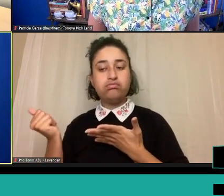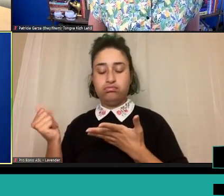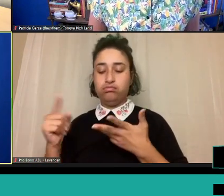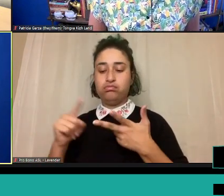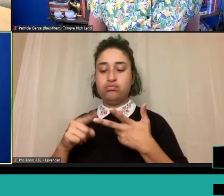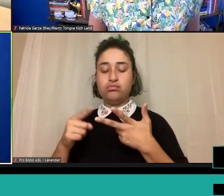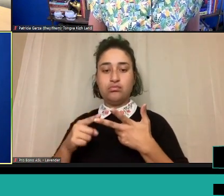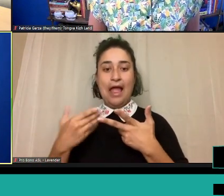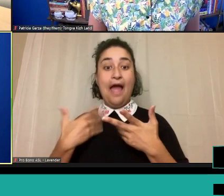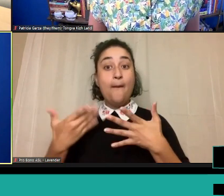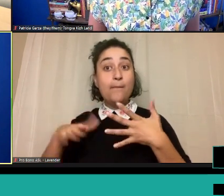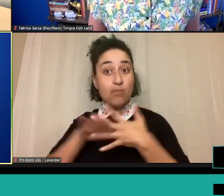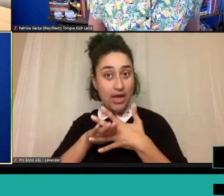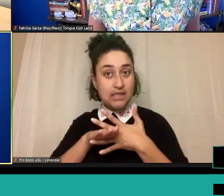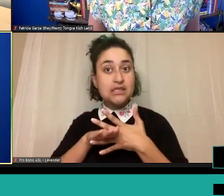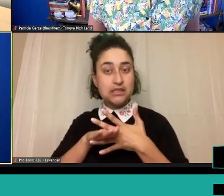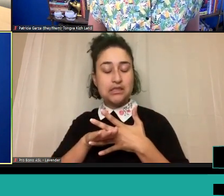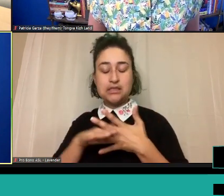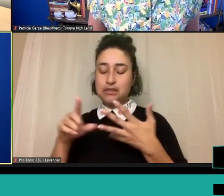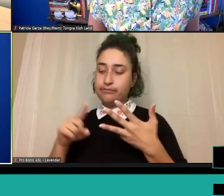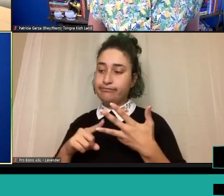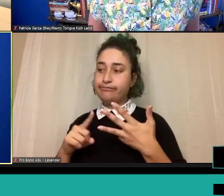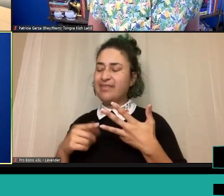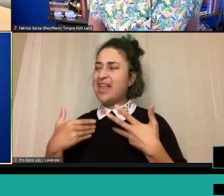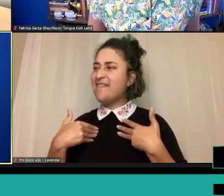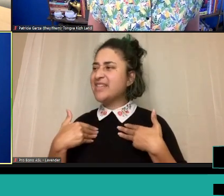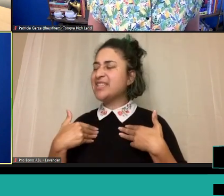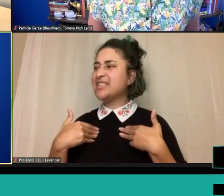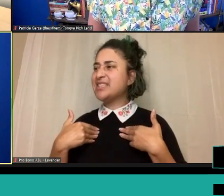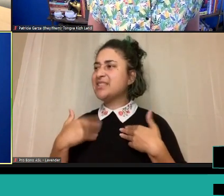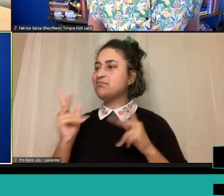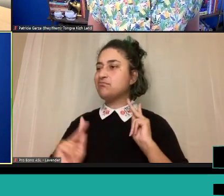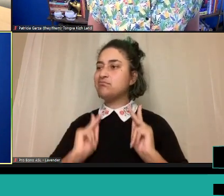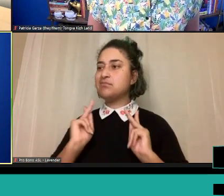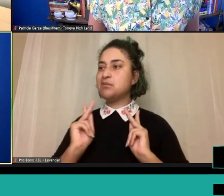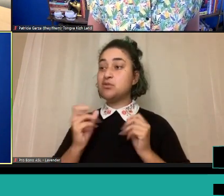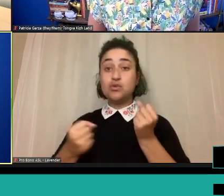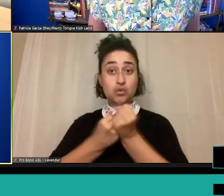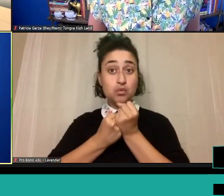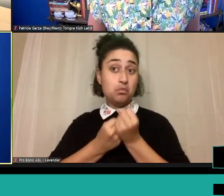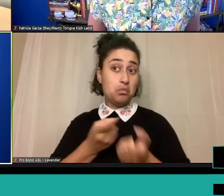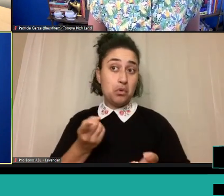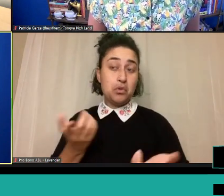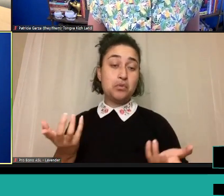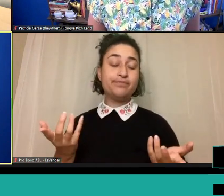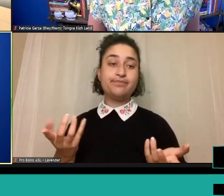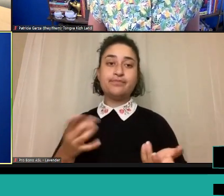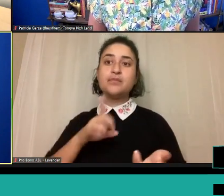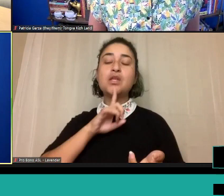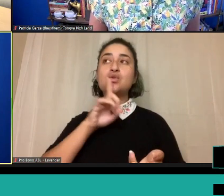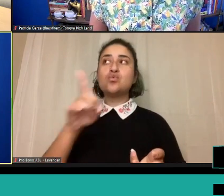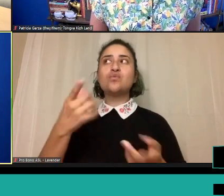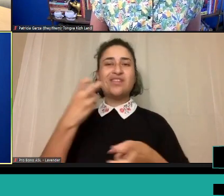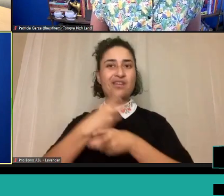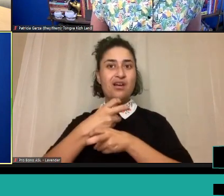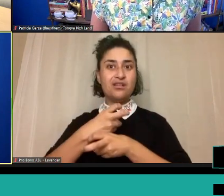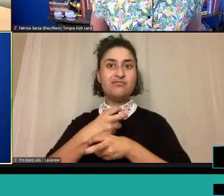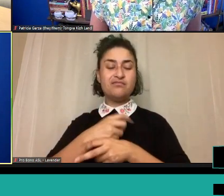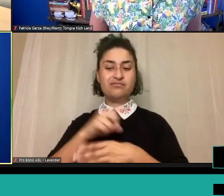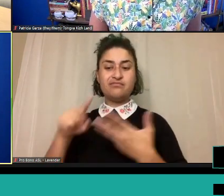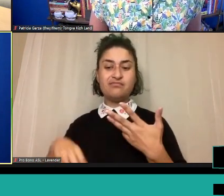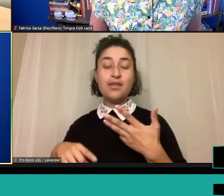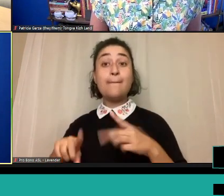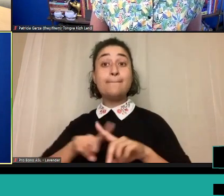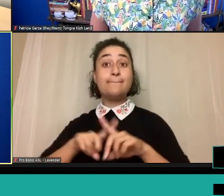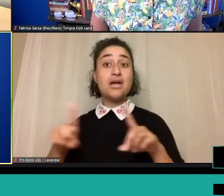then having, you know, having people support you. You know, it's really hard, but you need